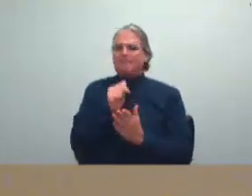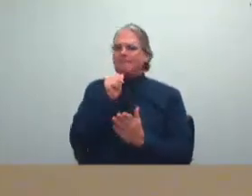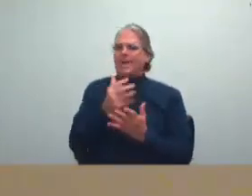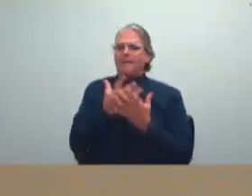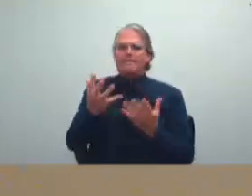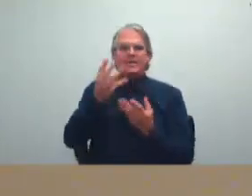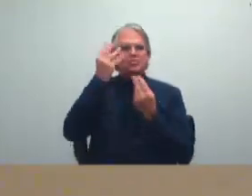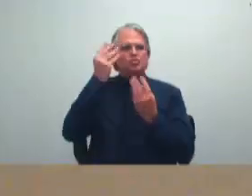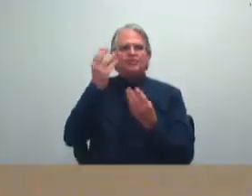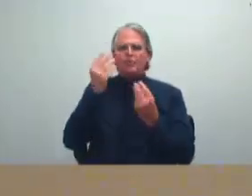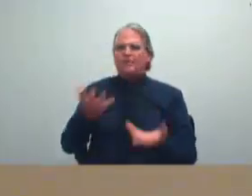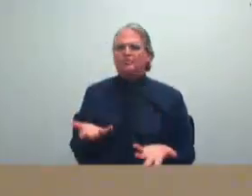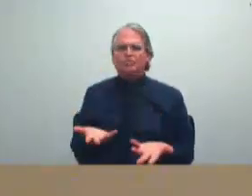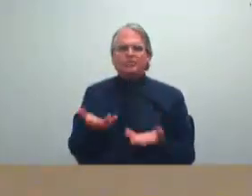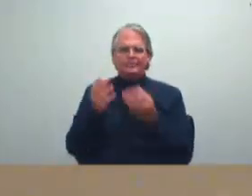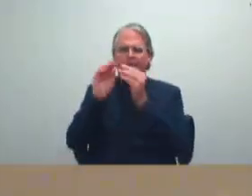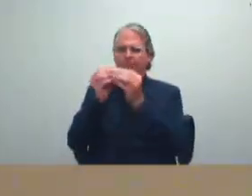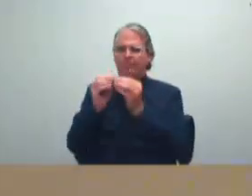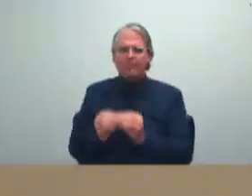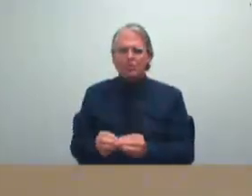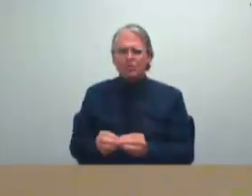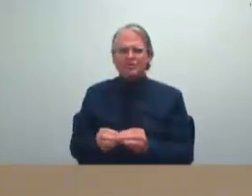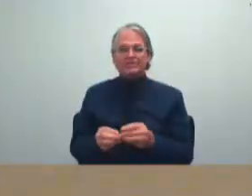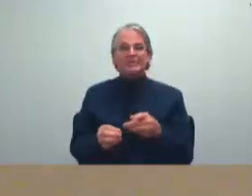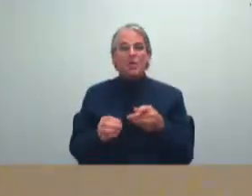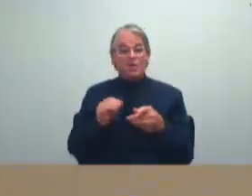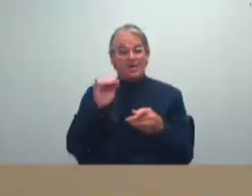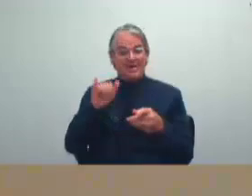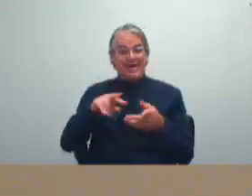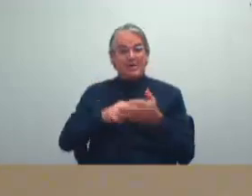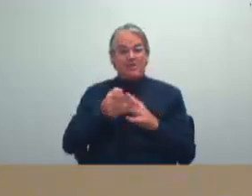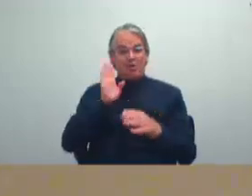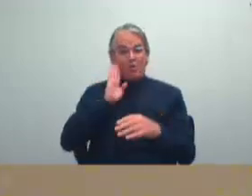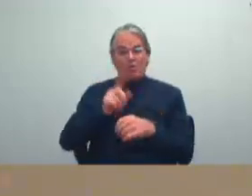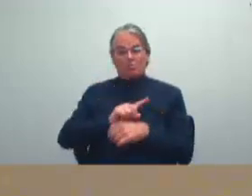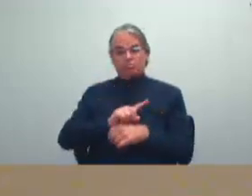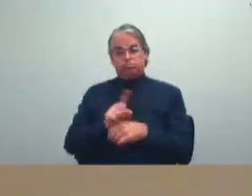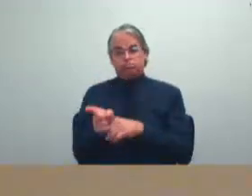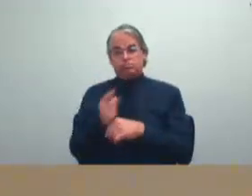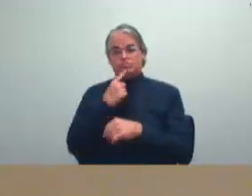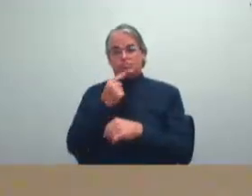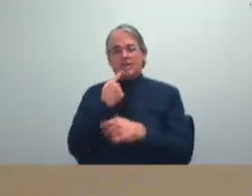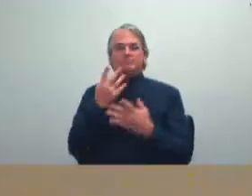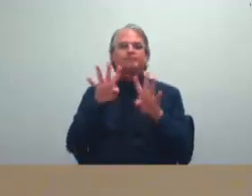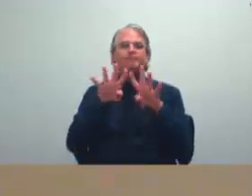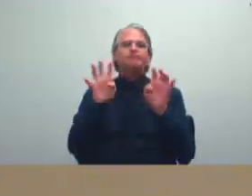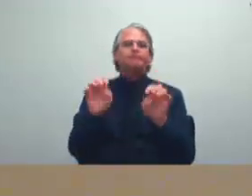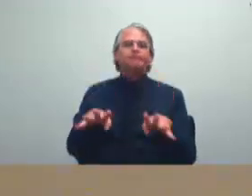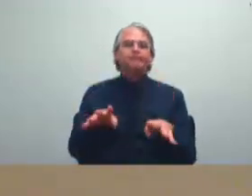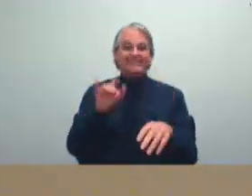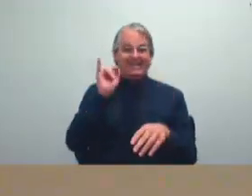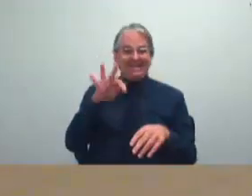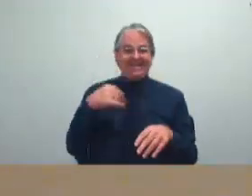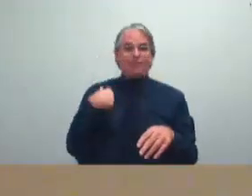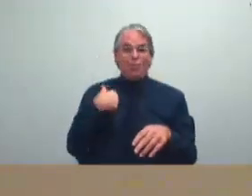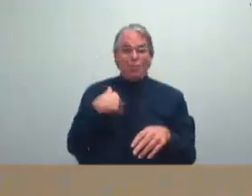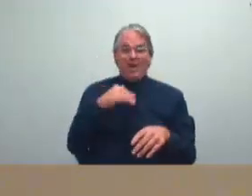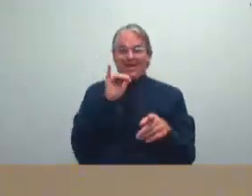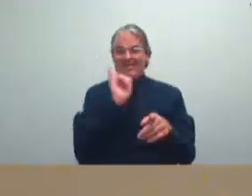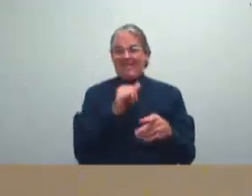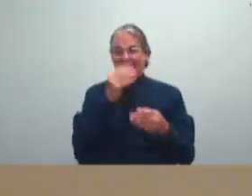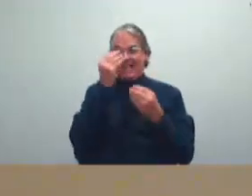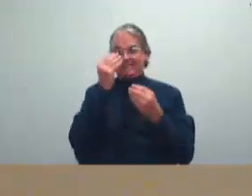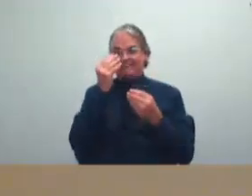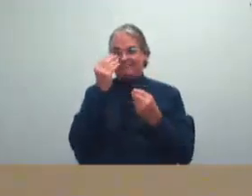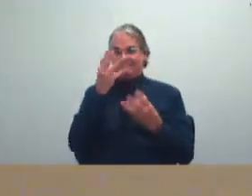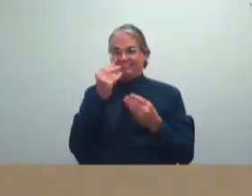on what we had collected. If we were collecting like we are today, I bet you that it may have. So I don't really know how to answer that,